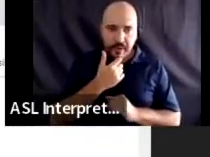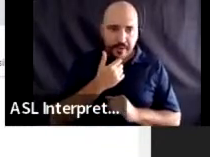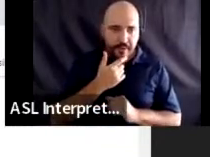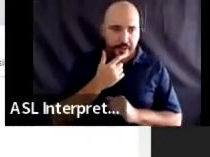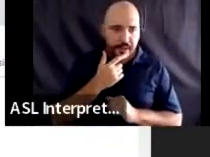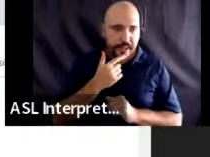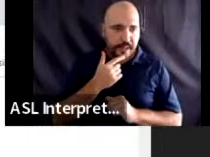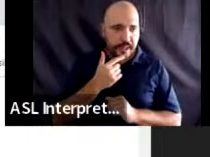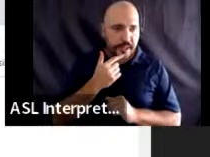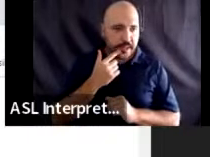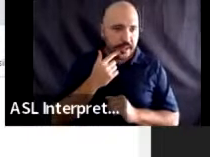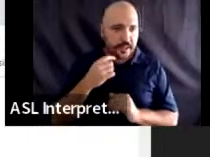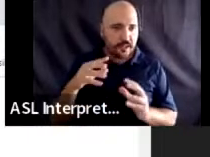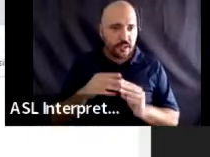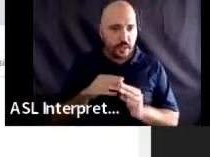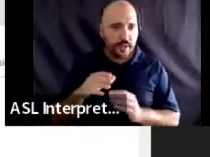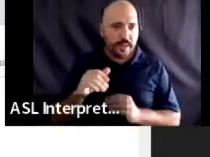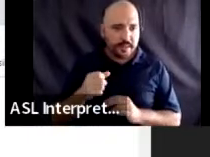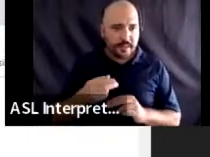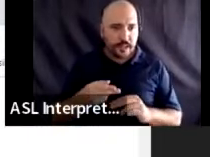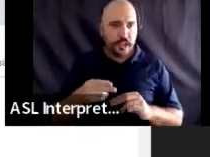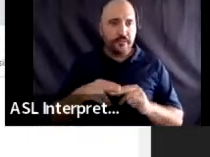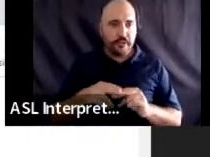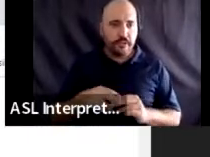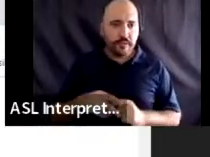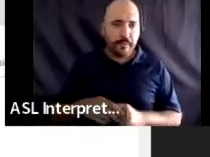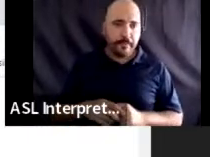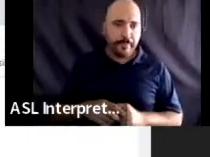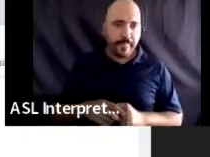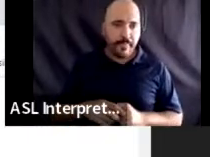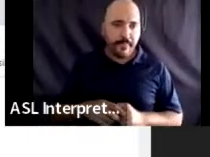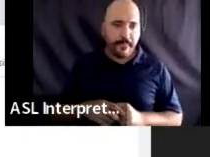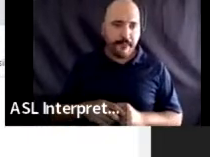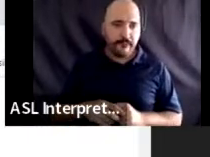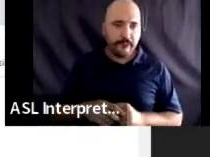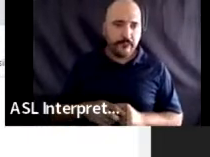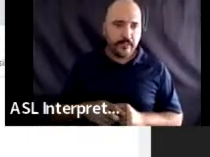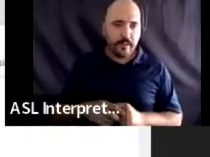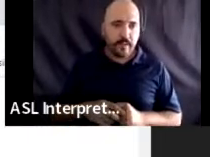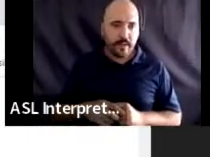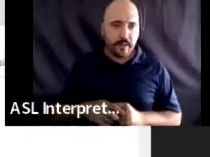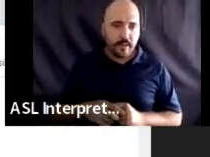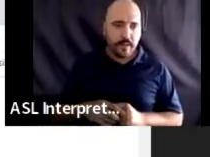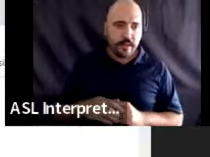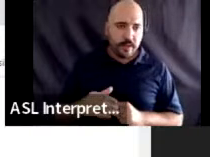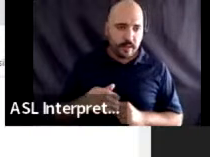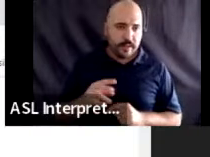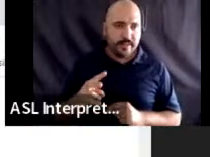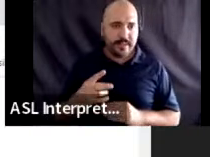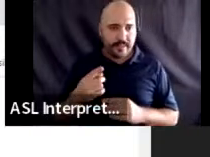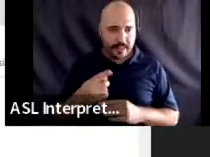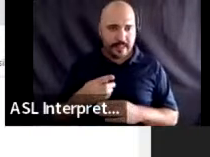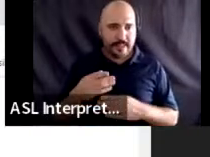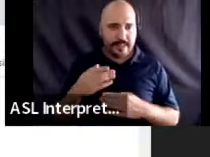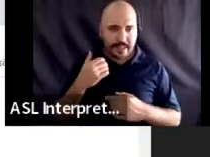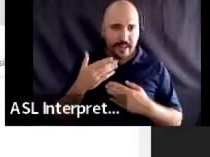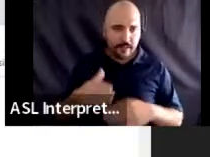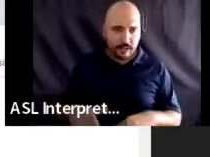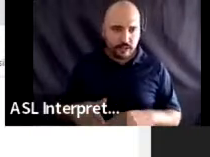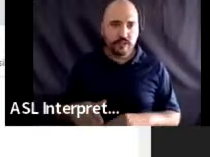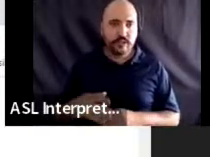measure. Total cases confirmed and probable cases. Row 3. so total cases confirmed and probable cases. Last 7 days daily average 4,093. Column